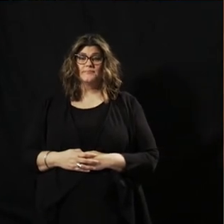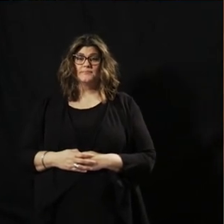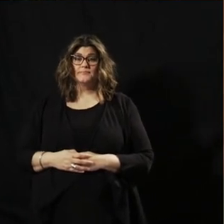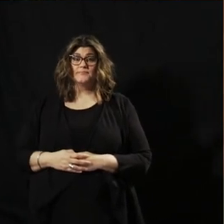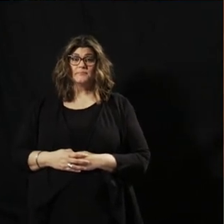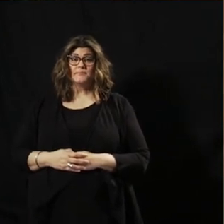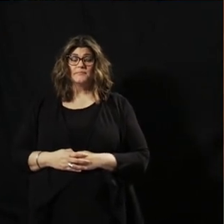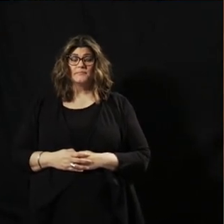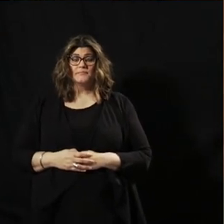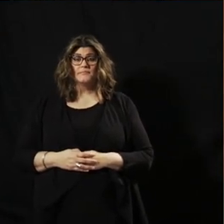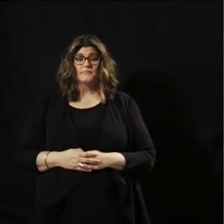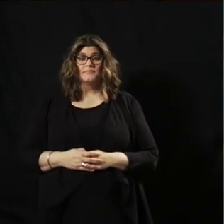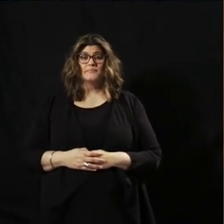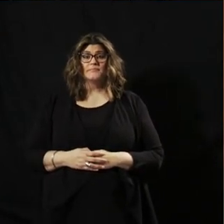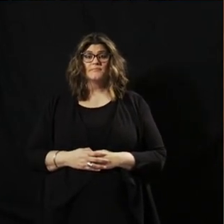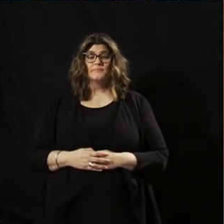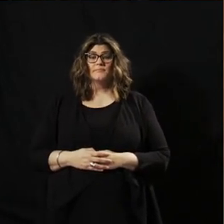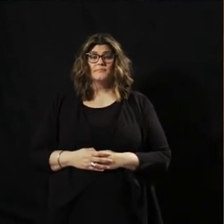Let us pray.